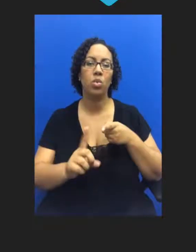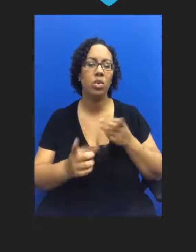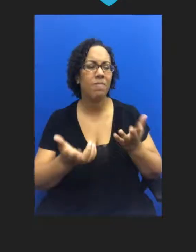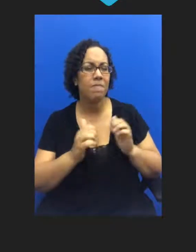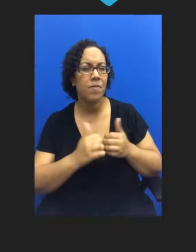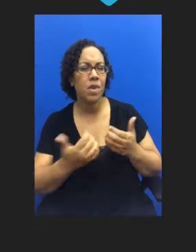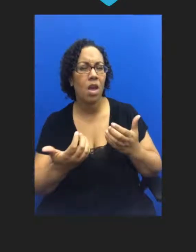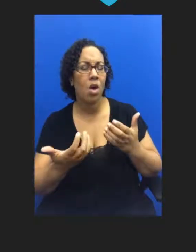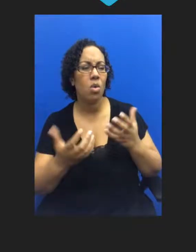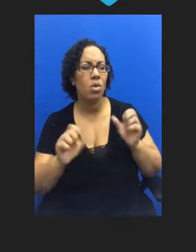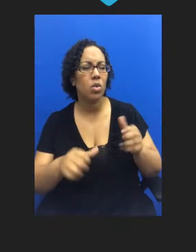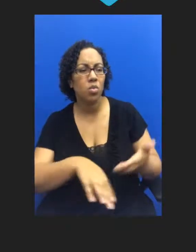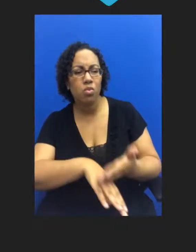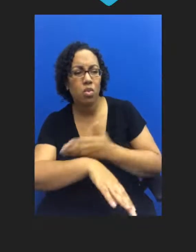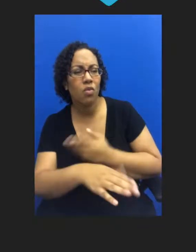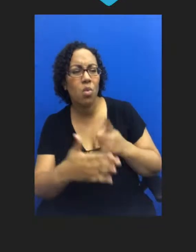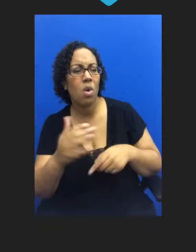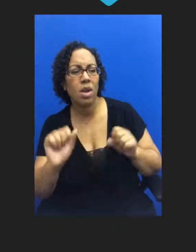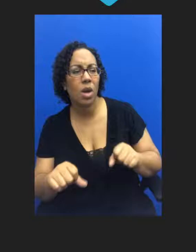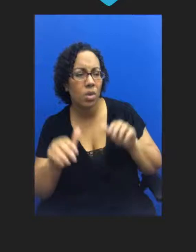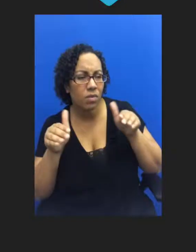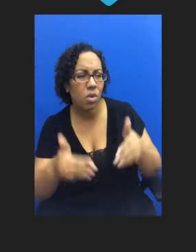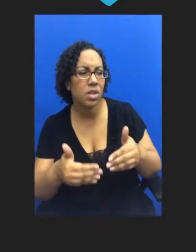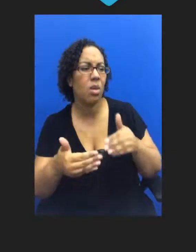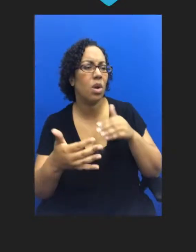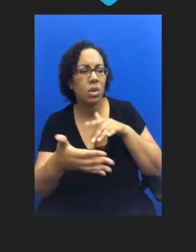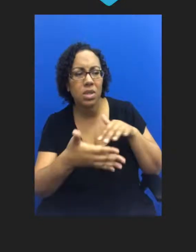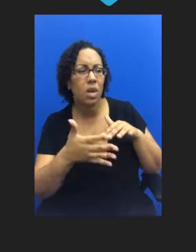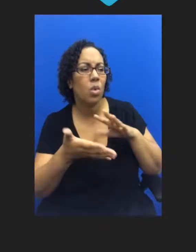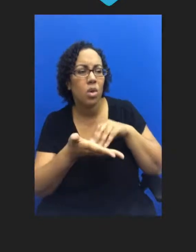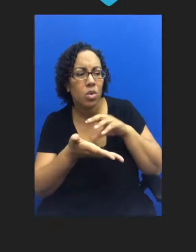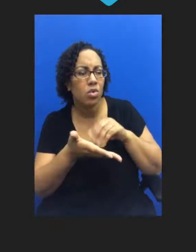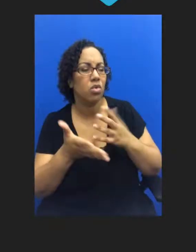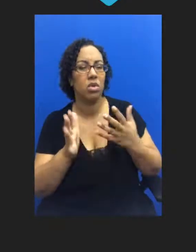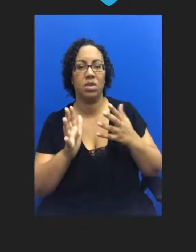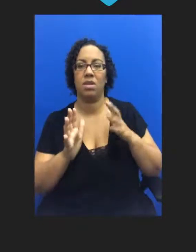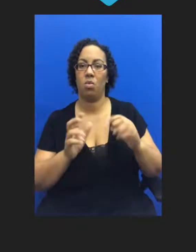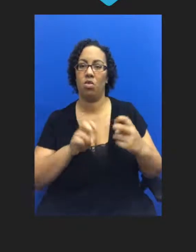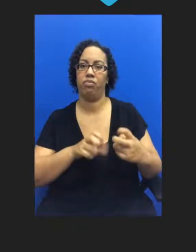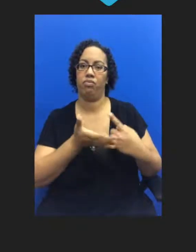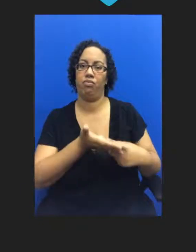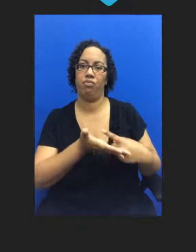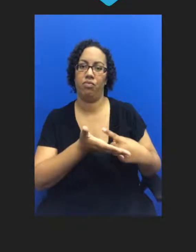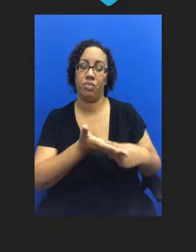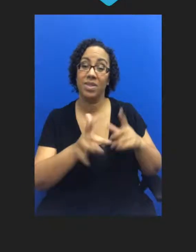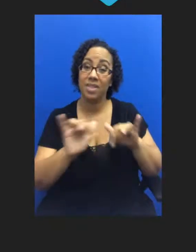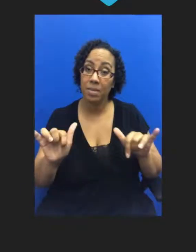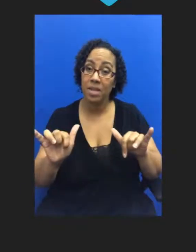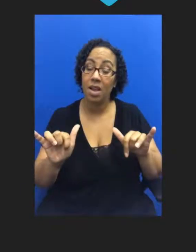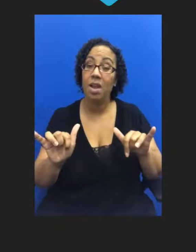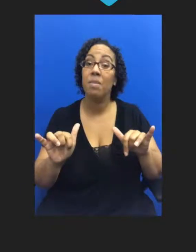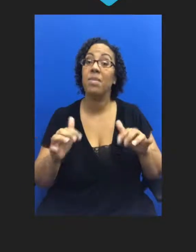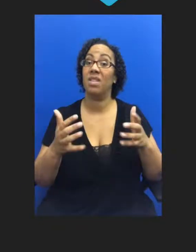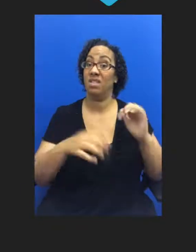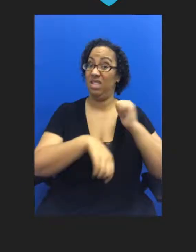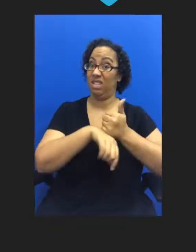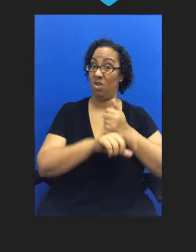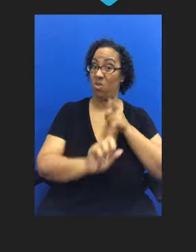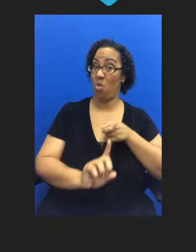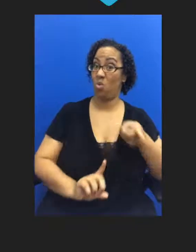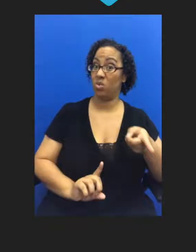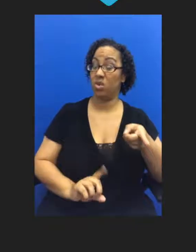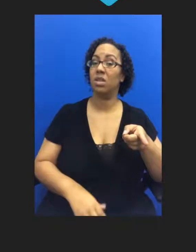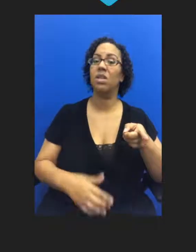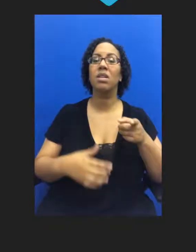Our teachers also sit down with the students post-test to determine how they can better improve for next time, which means asking